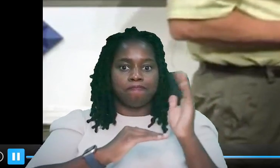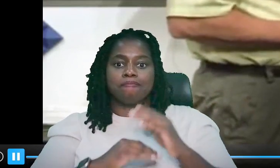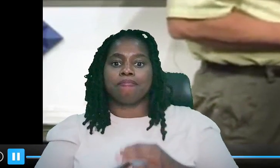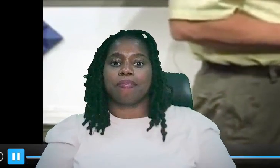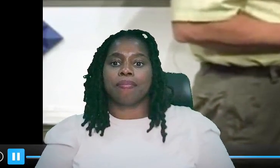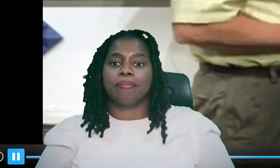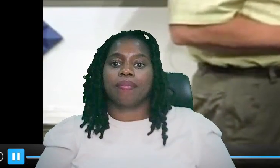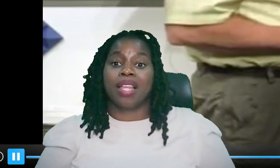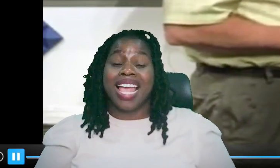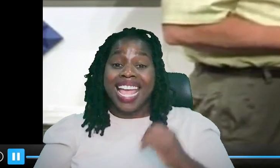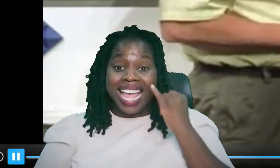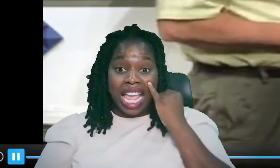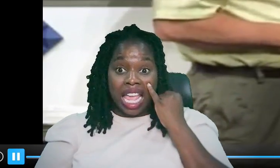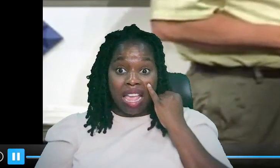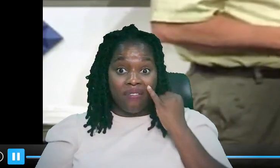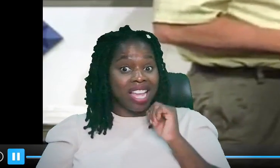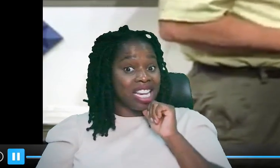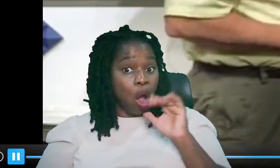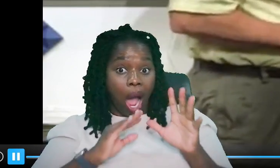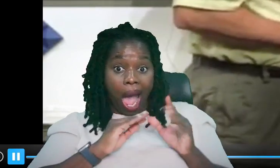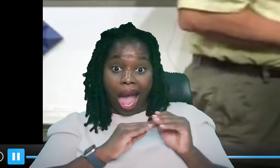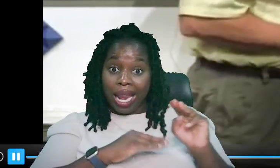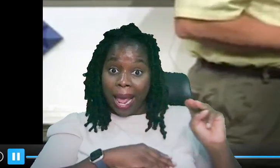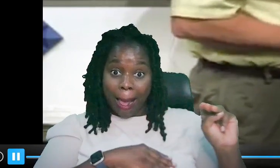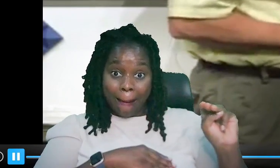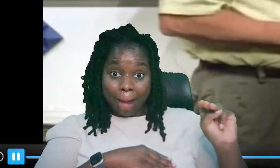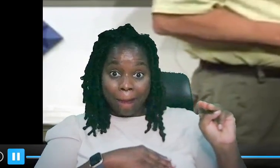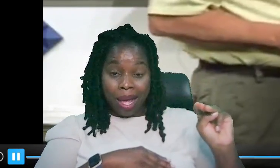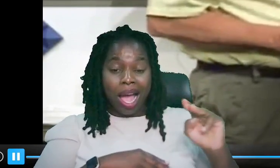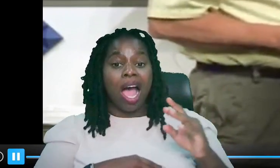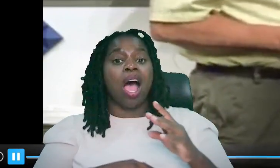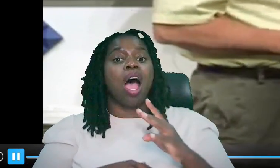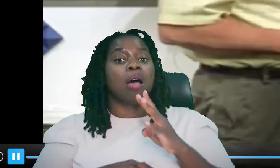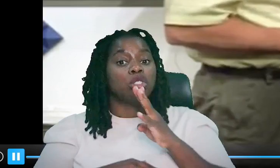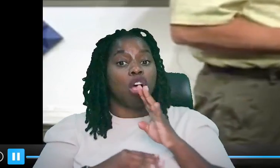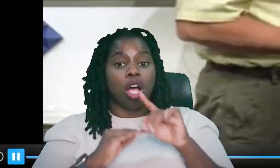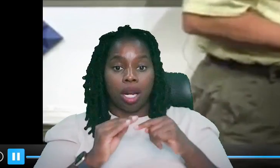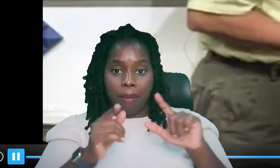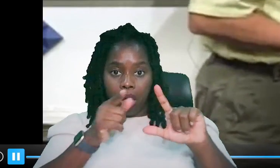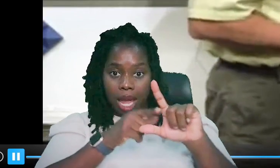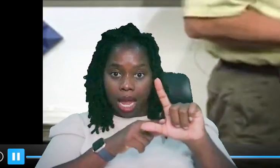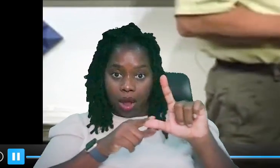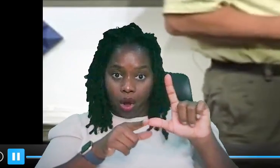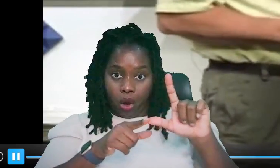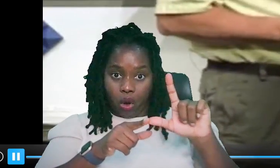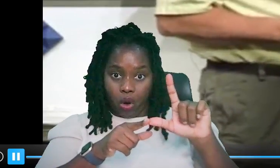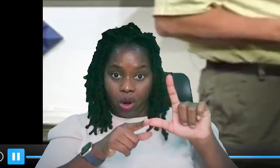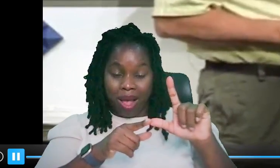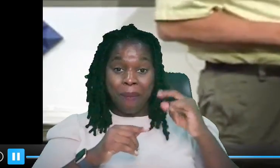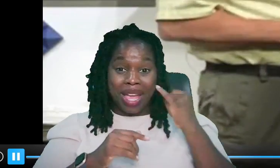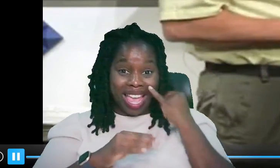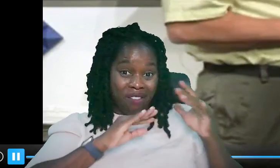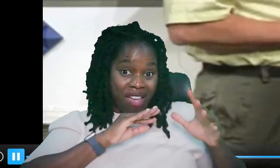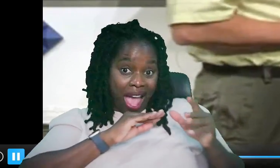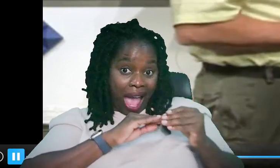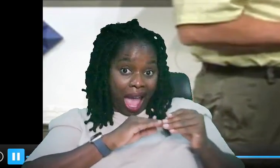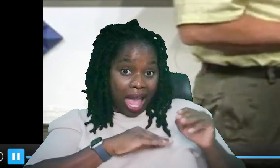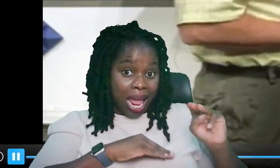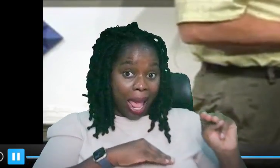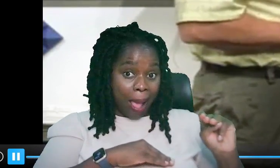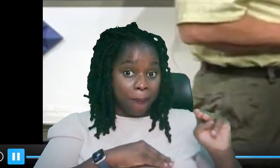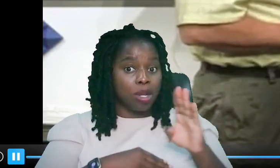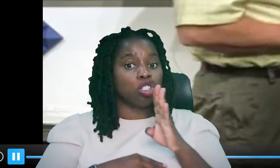Okay? If I don't put an M in front of it, I'm talking about the angle itself, the two rays that form the